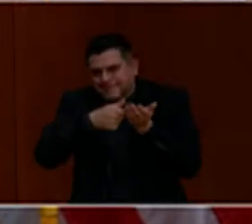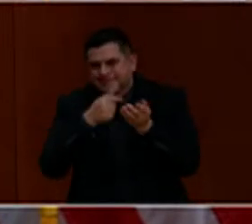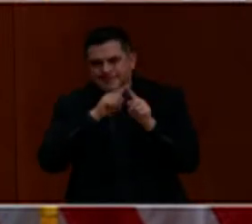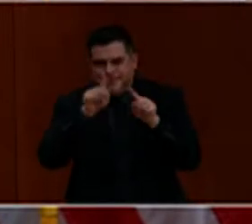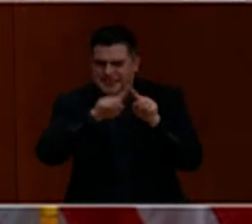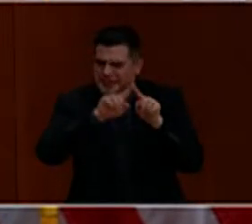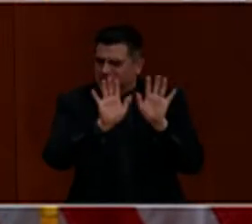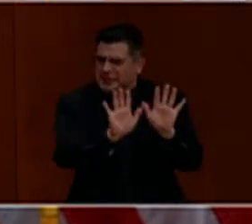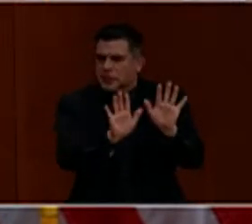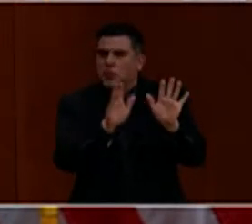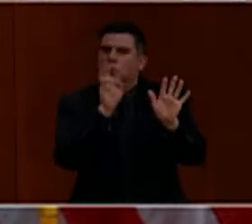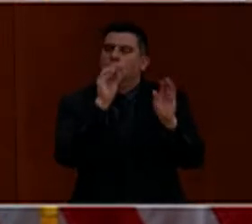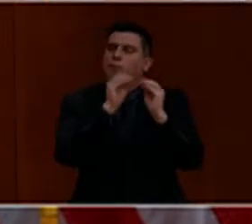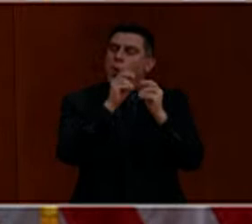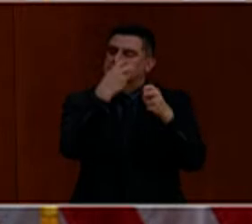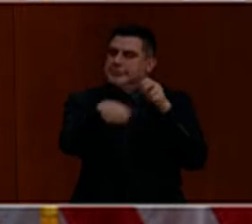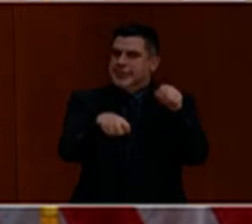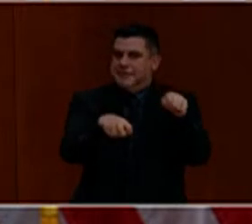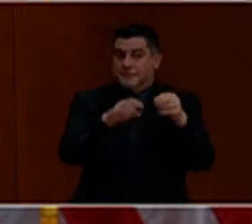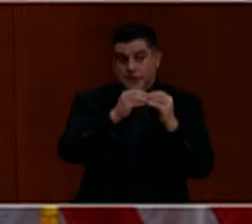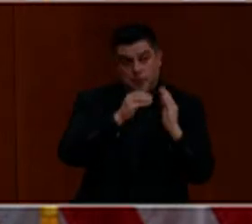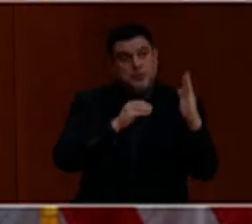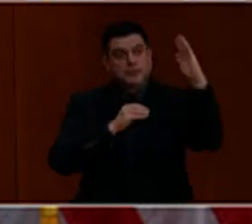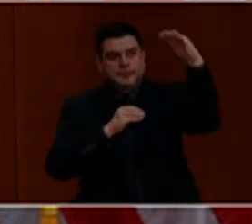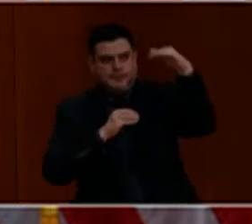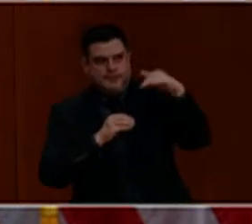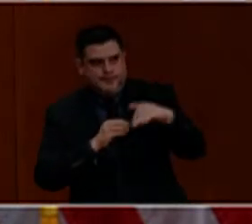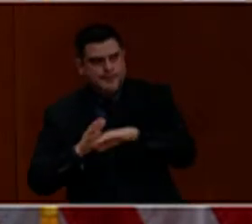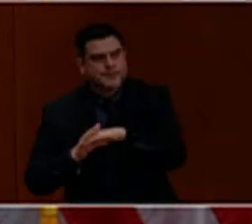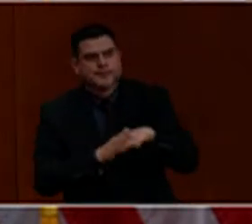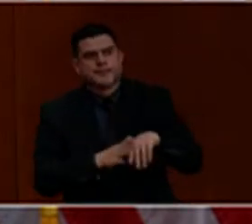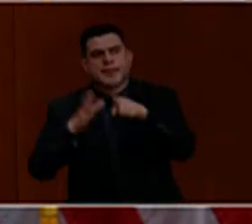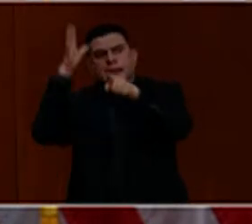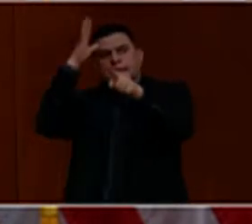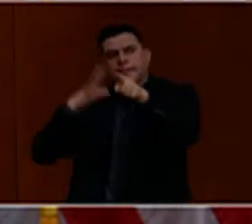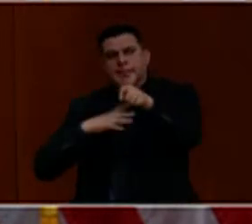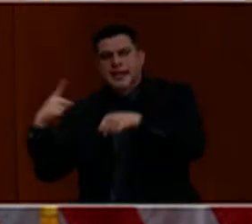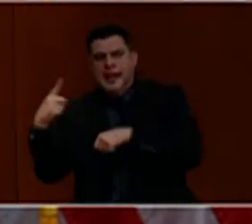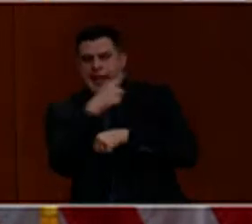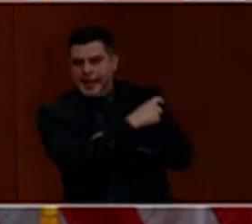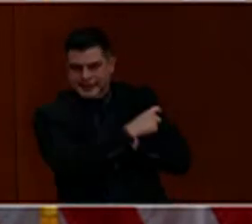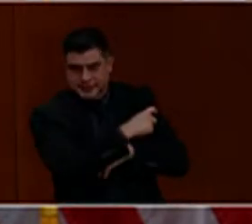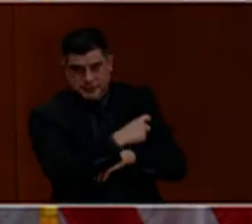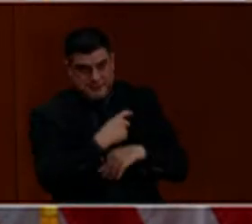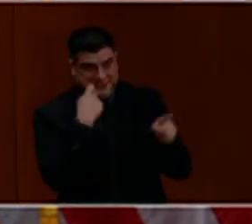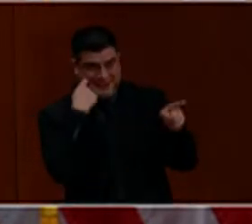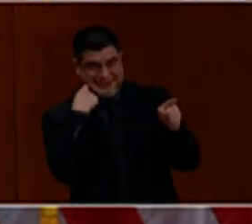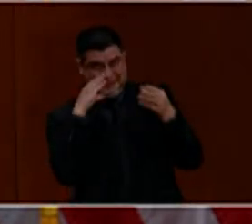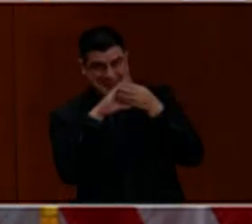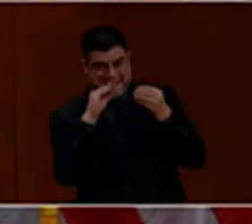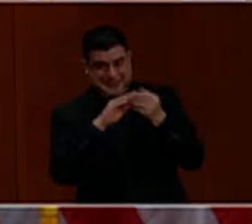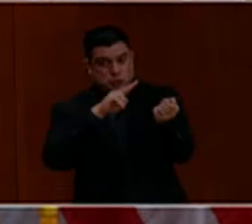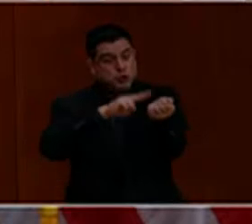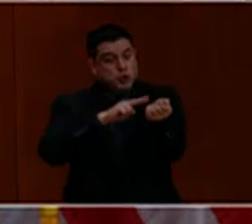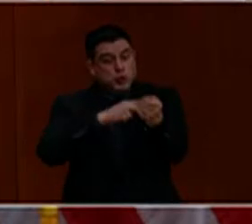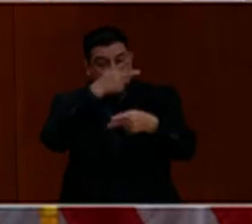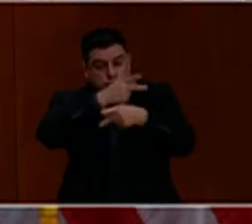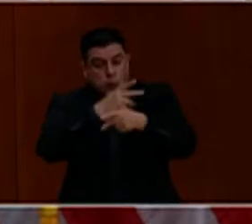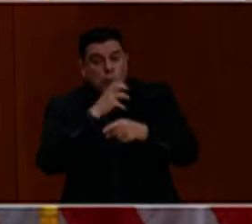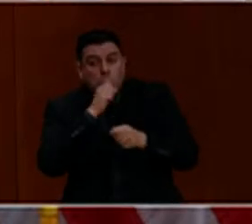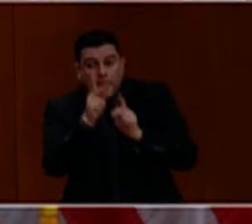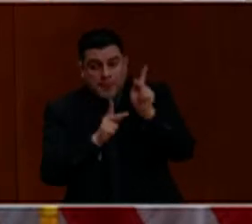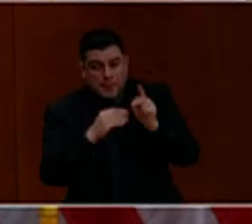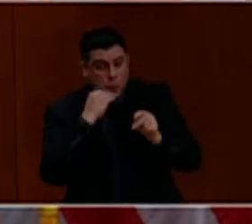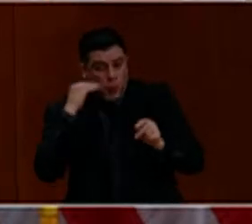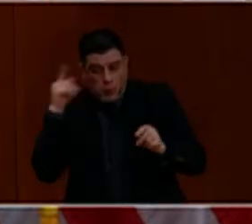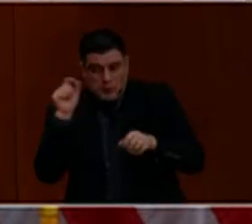challenge. Follow up on prisons. Considering all the measures you just enumerated for nursing homes, where there's similarly a contained environment, would you